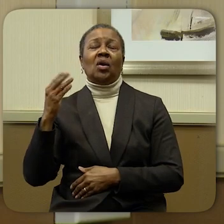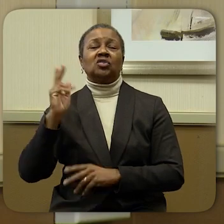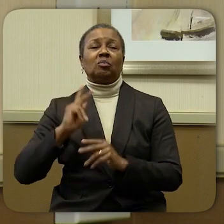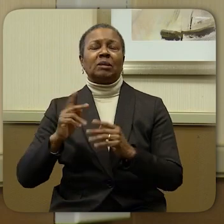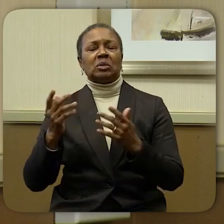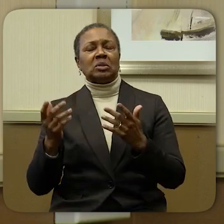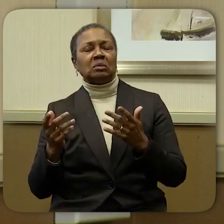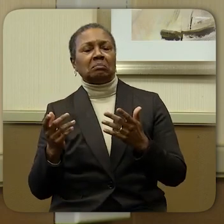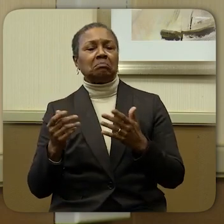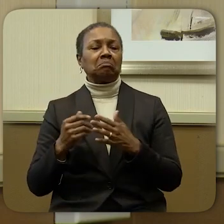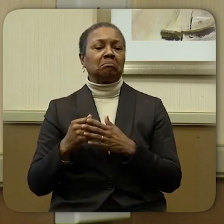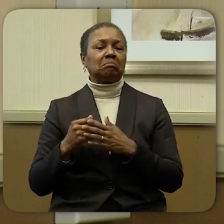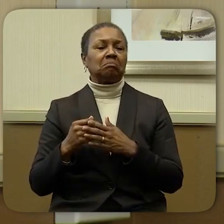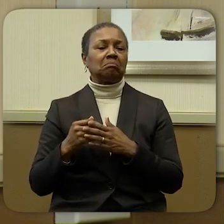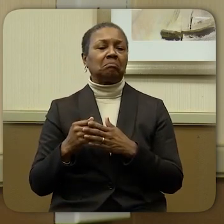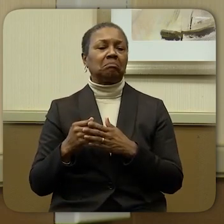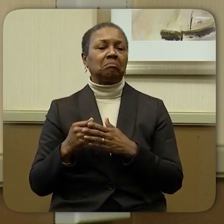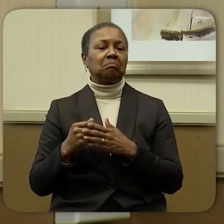people kind of